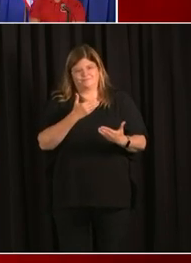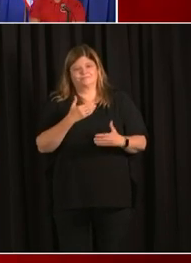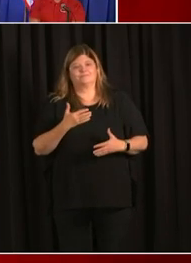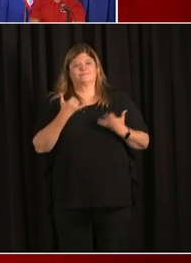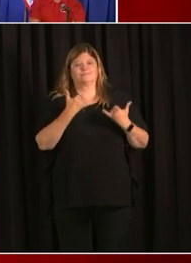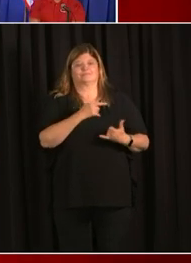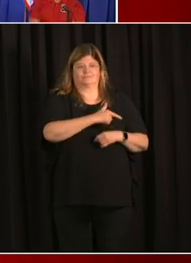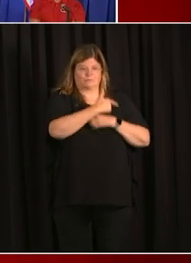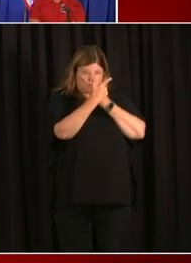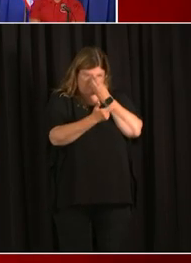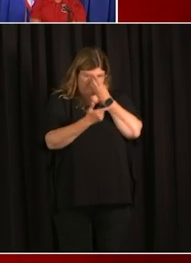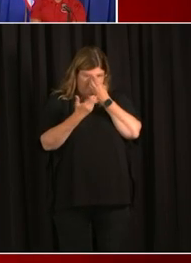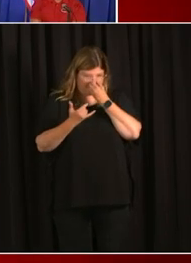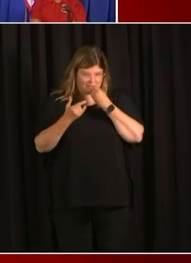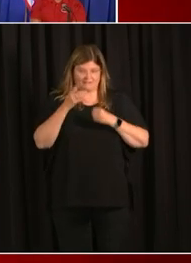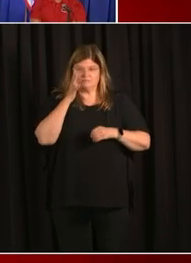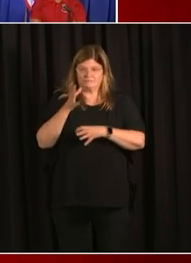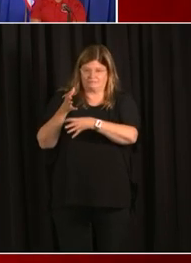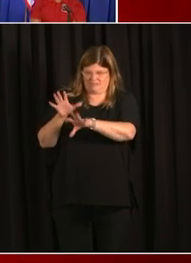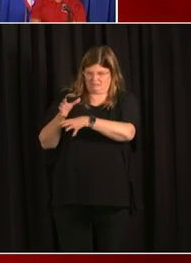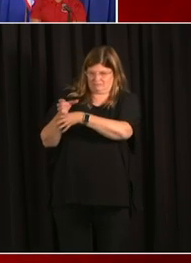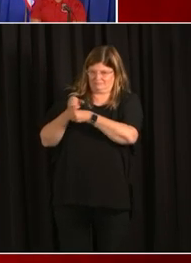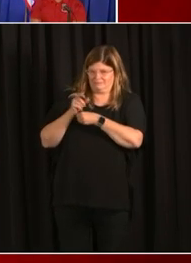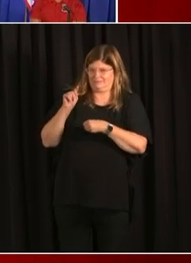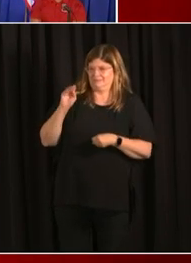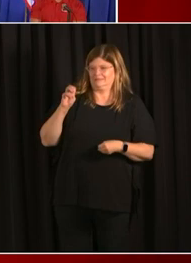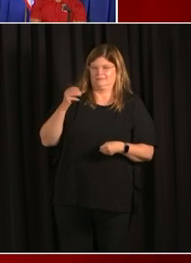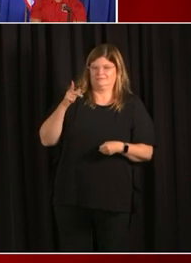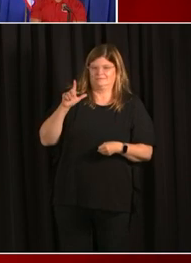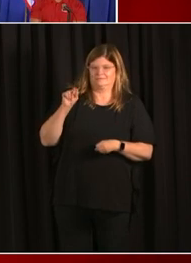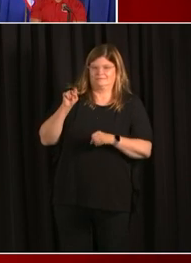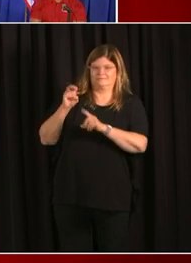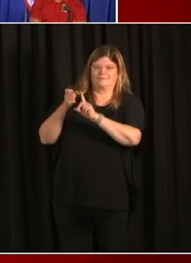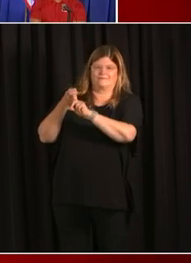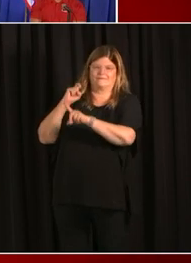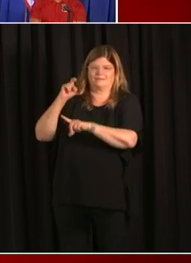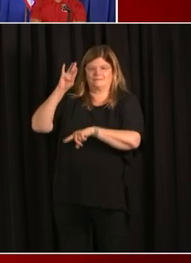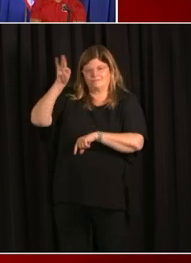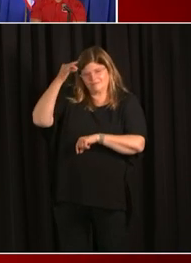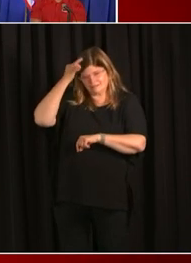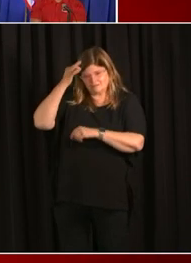a template from the federal government that will assist states